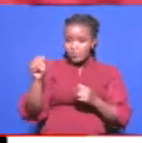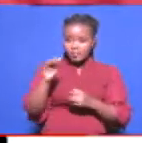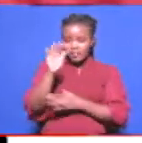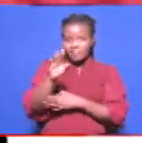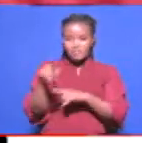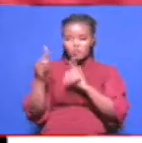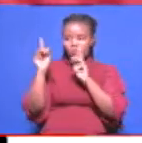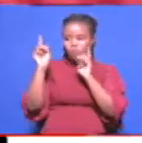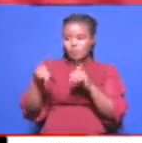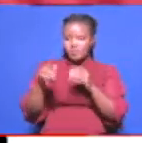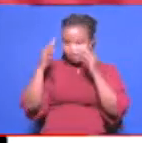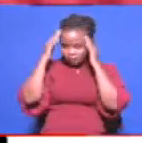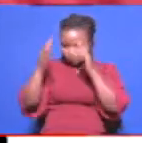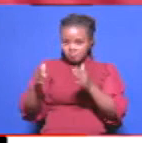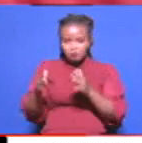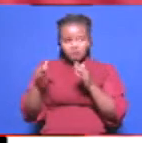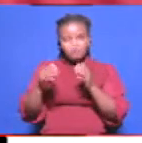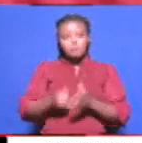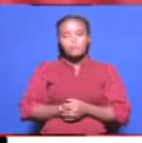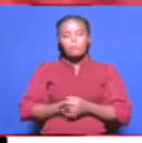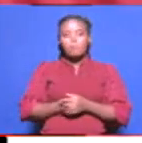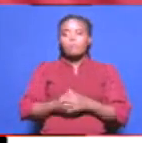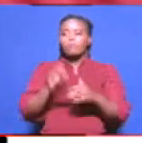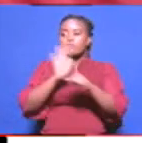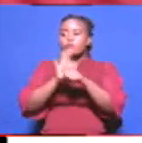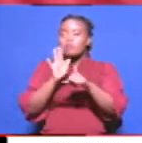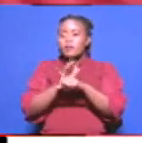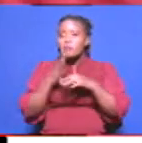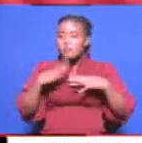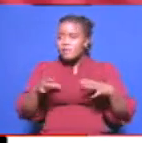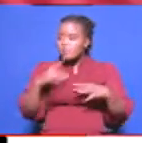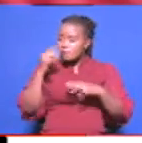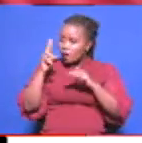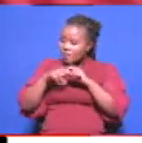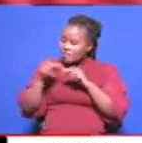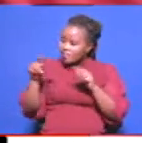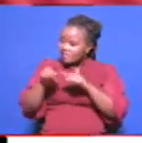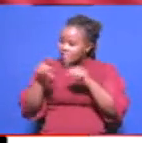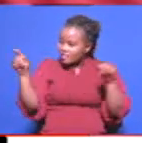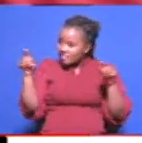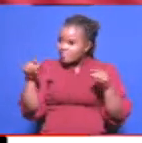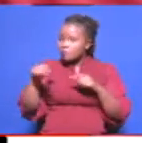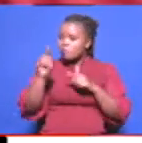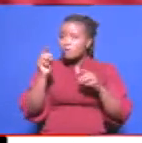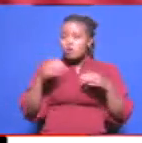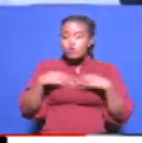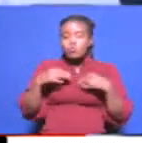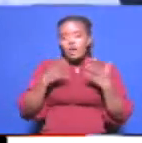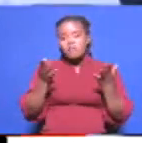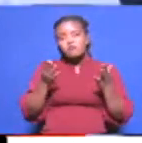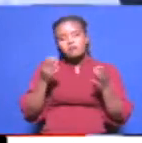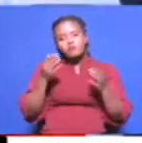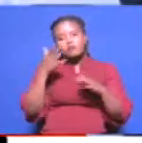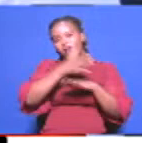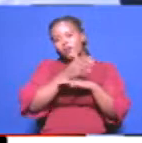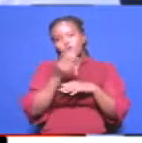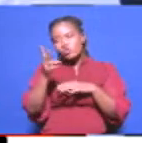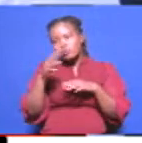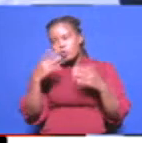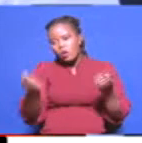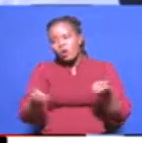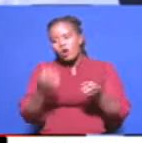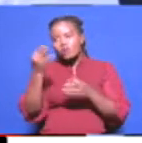Politics comes and goes. You have seen more than two elections, others three elections, and so on.